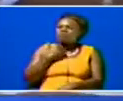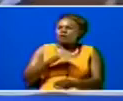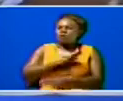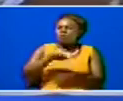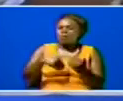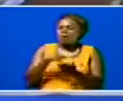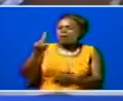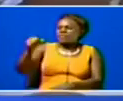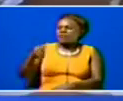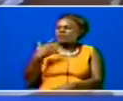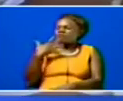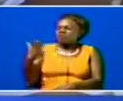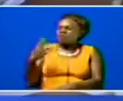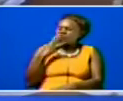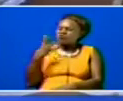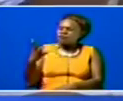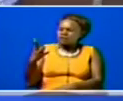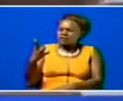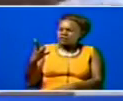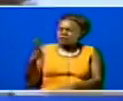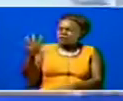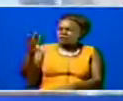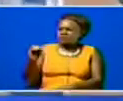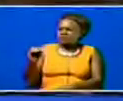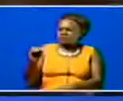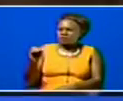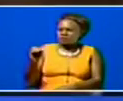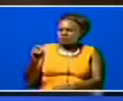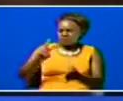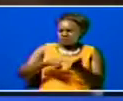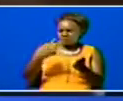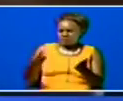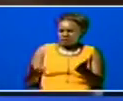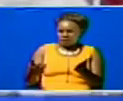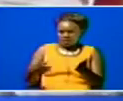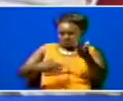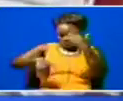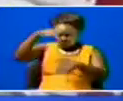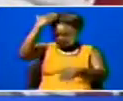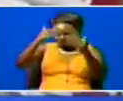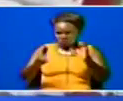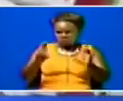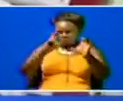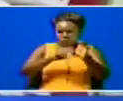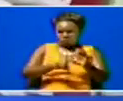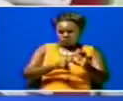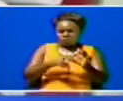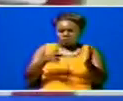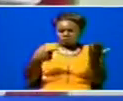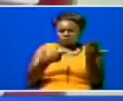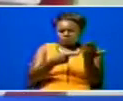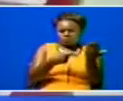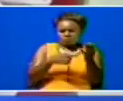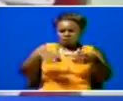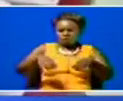the 1,450 2017 KCSE candidates who failed to qualify for university to join polytechnics,